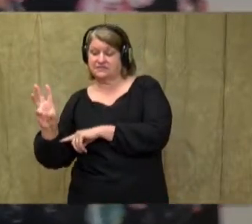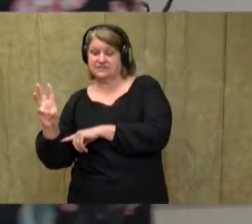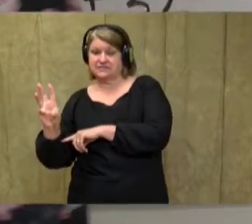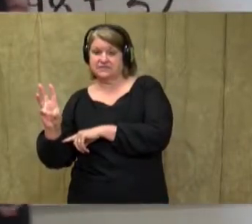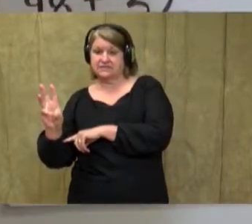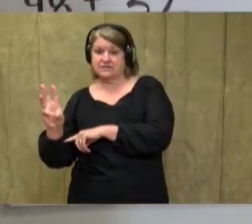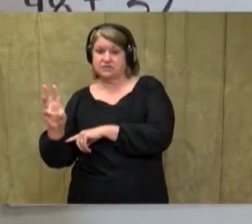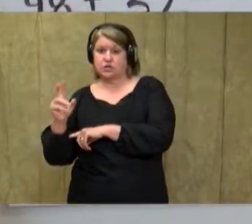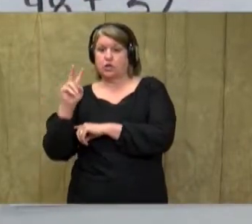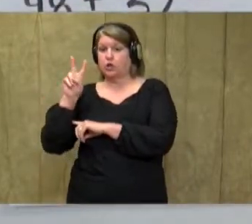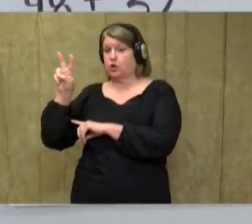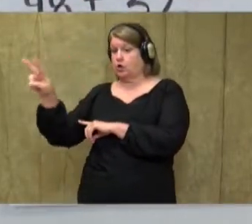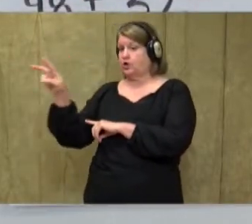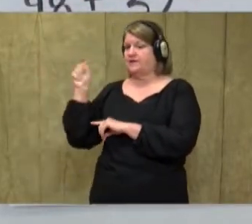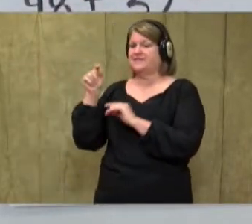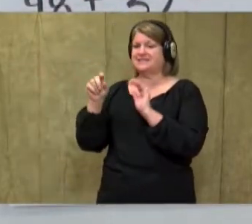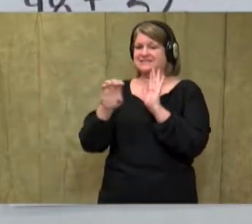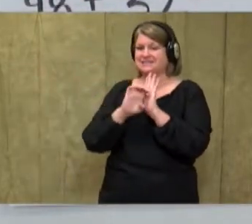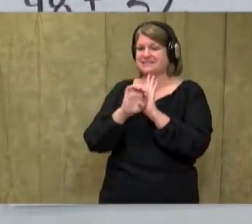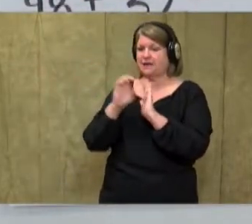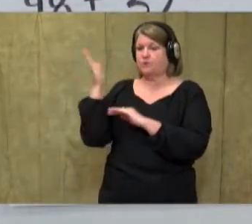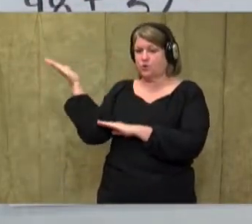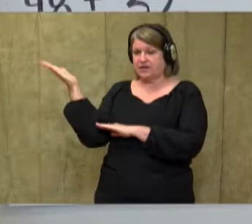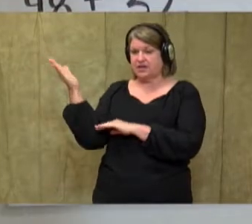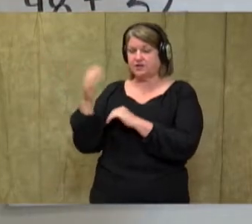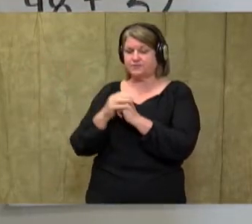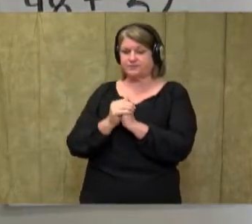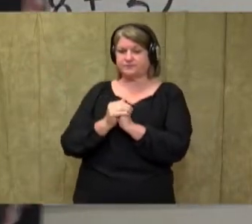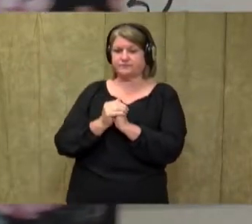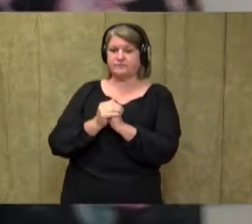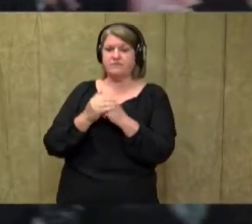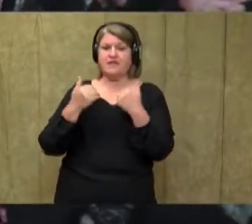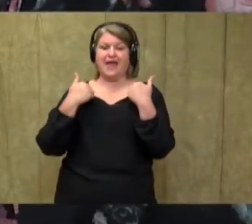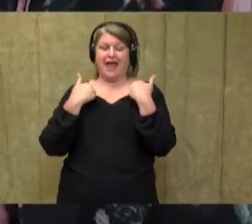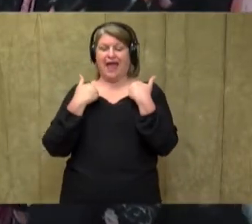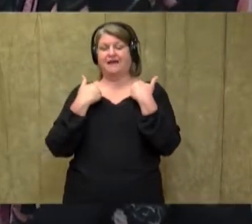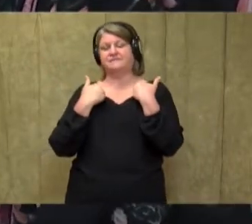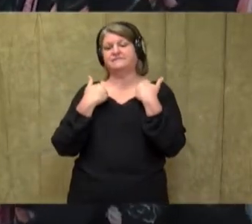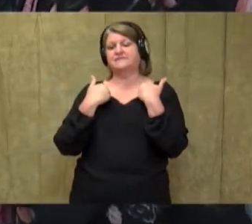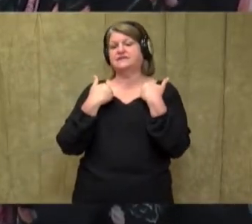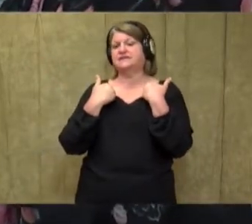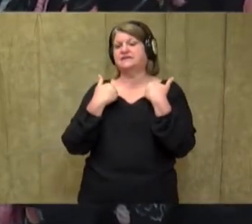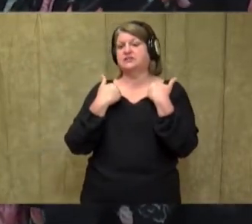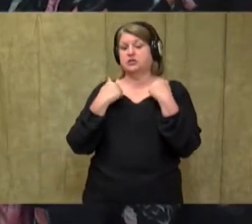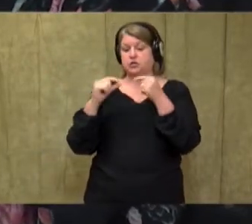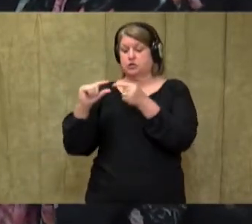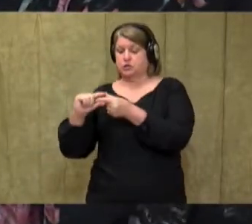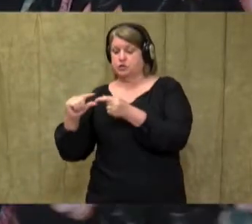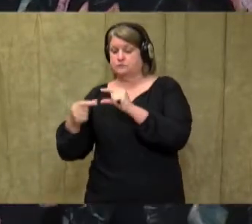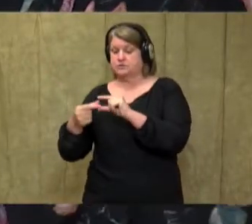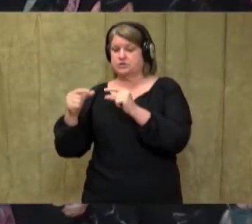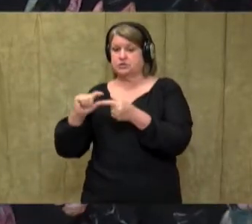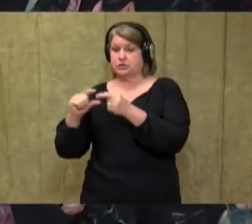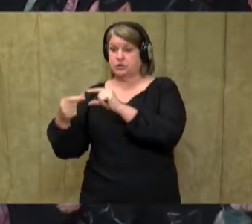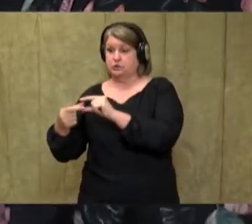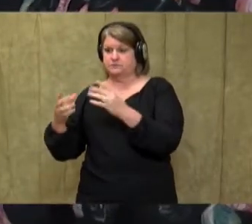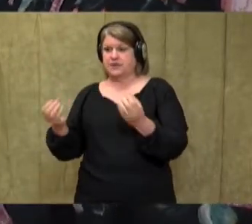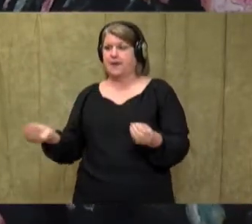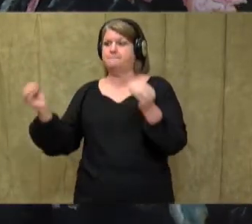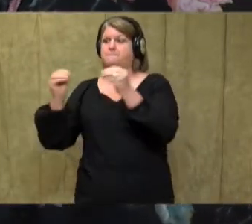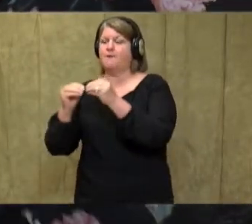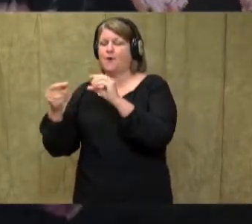Look at this example right here. I have cubes, cubes, and more